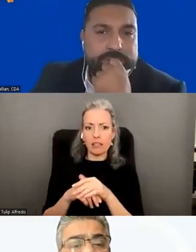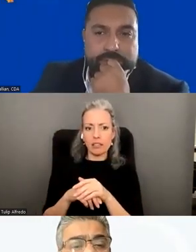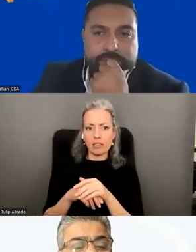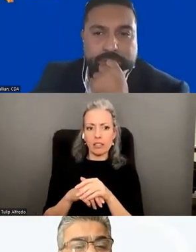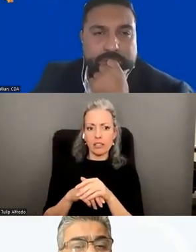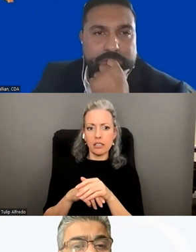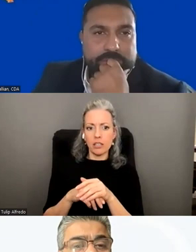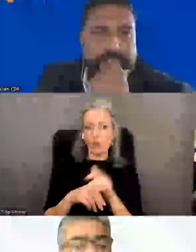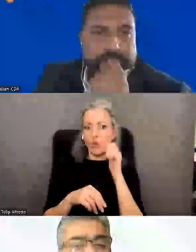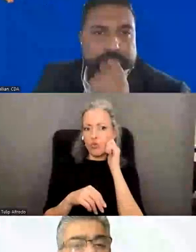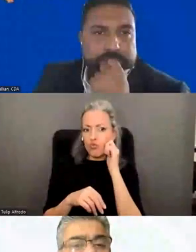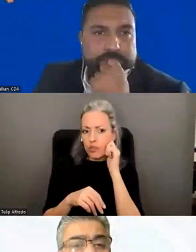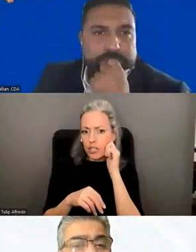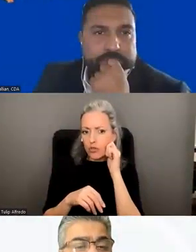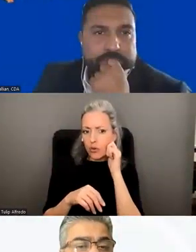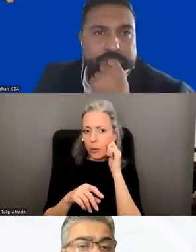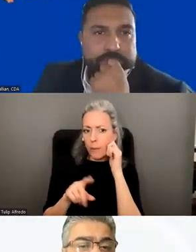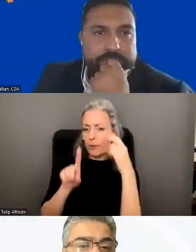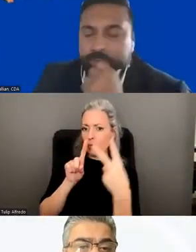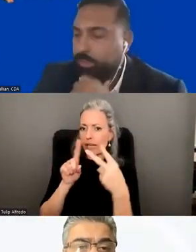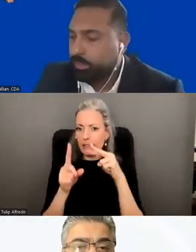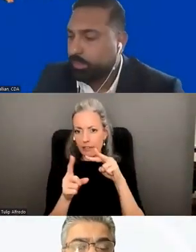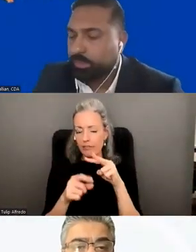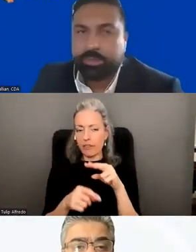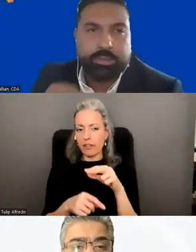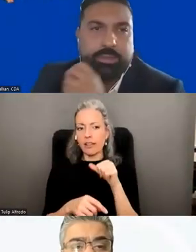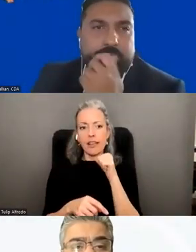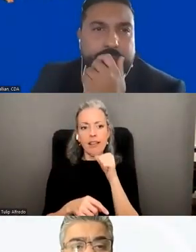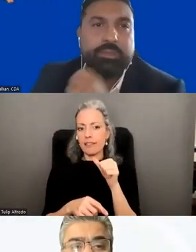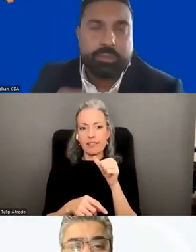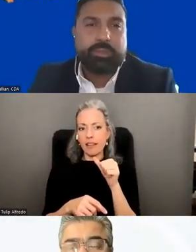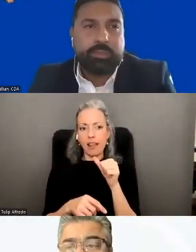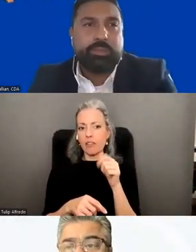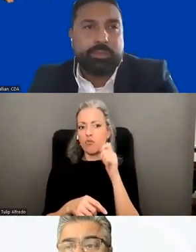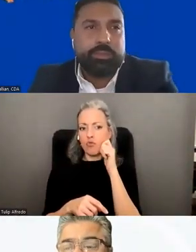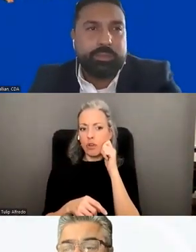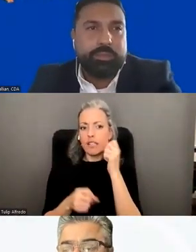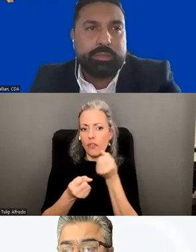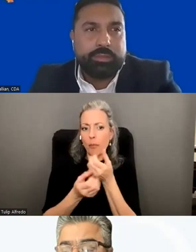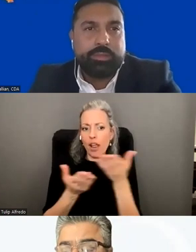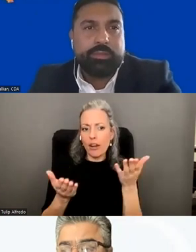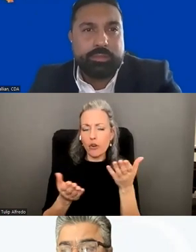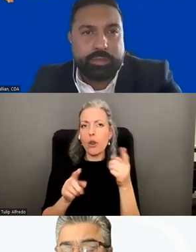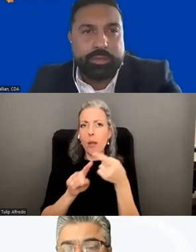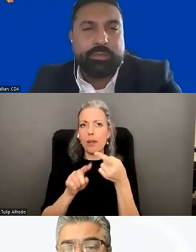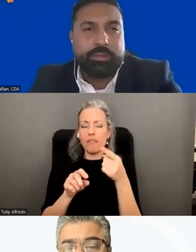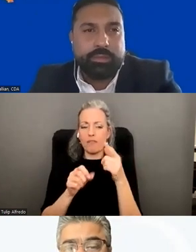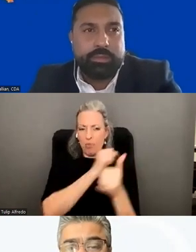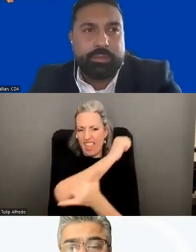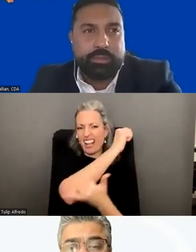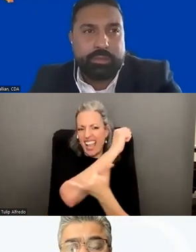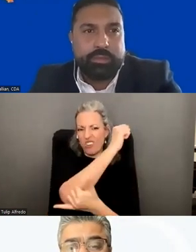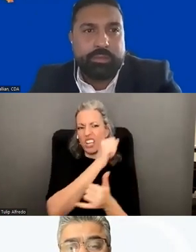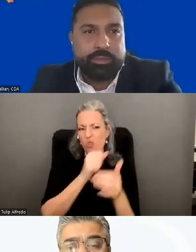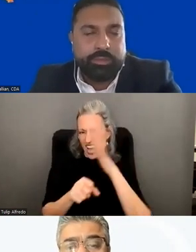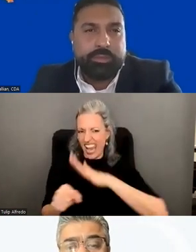from a racial perspective, it would not be the race of the providers, but the predominant race of that county or that area. So do we see that